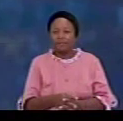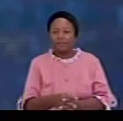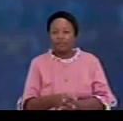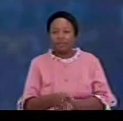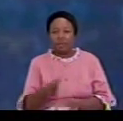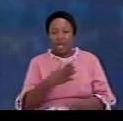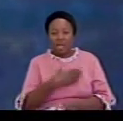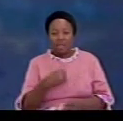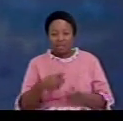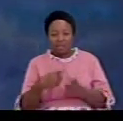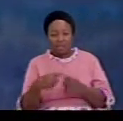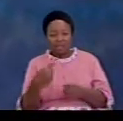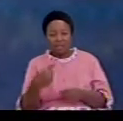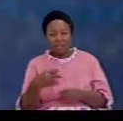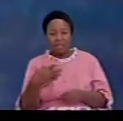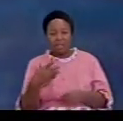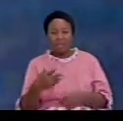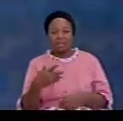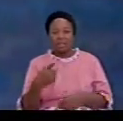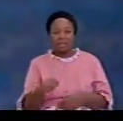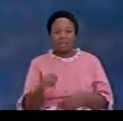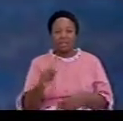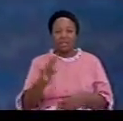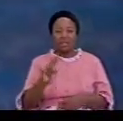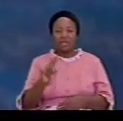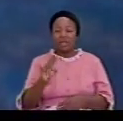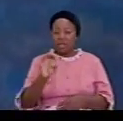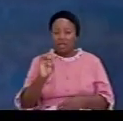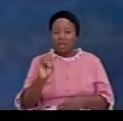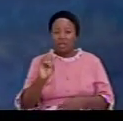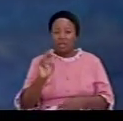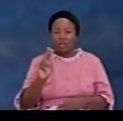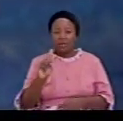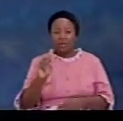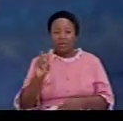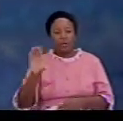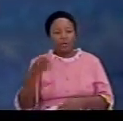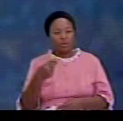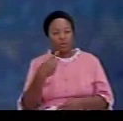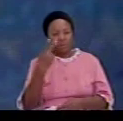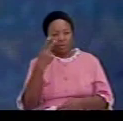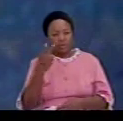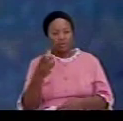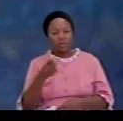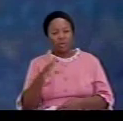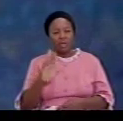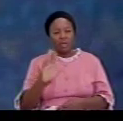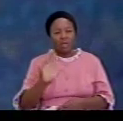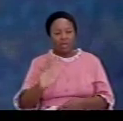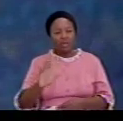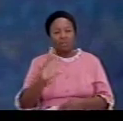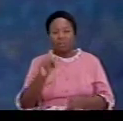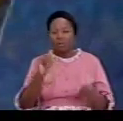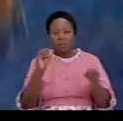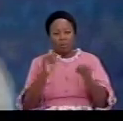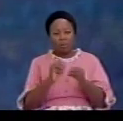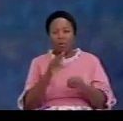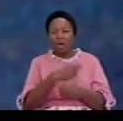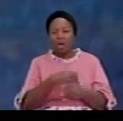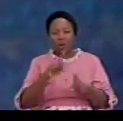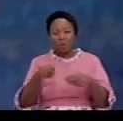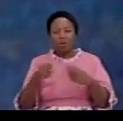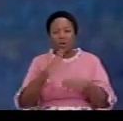And then he said, the eunuch saw him no more, and he went on his way